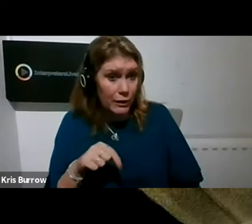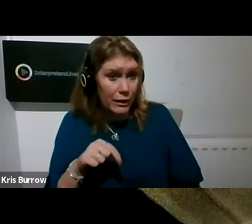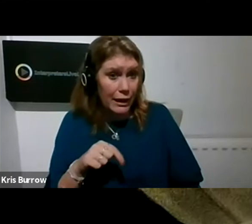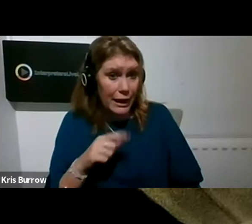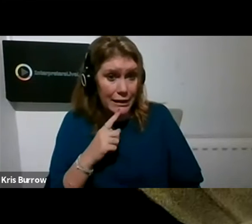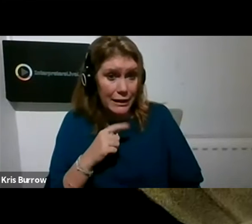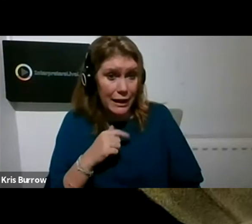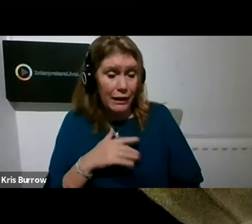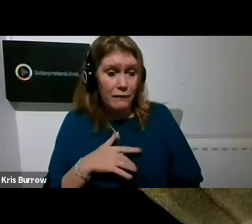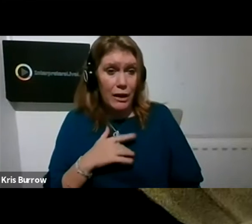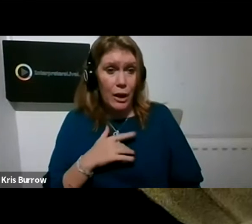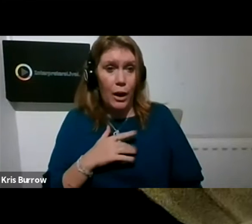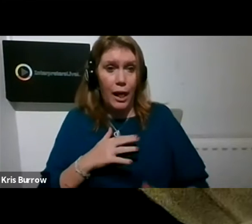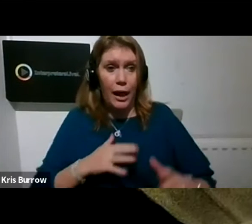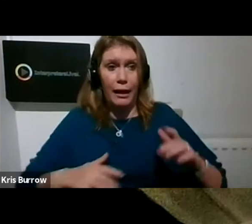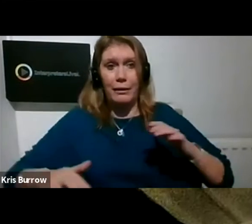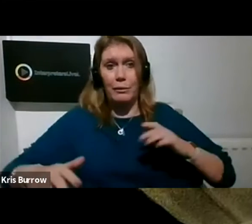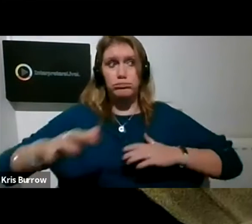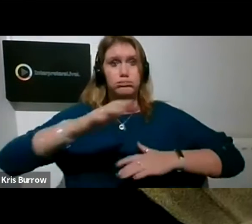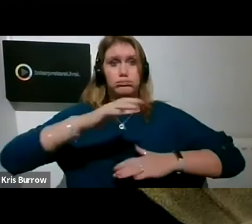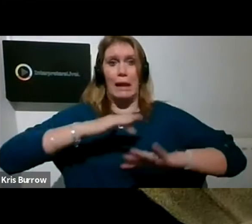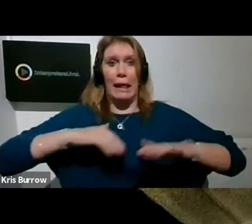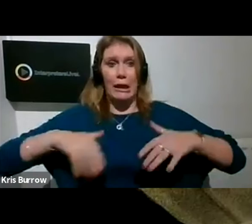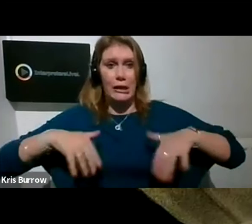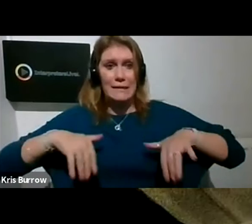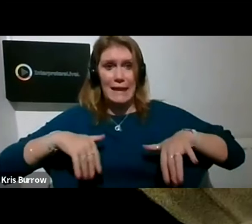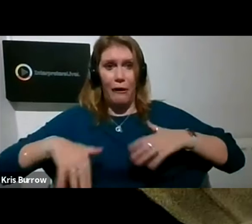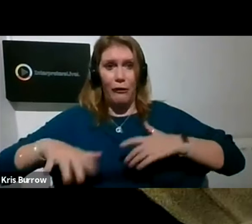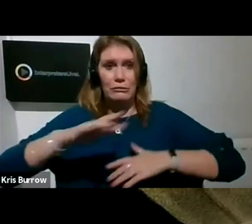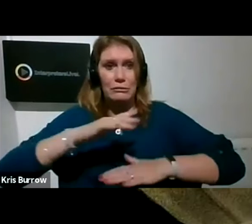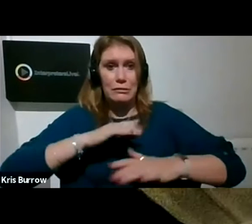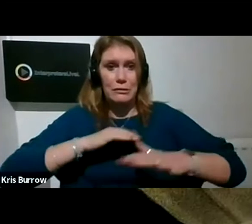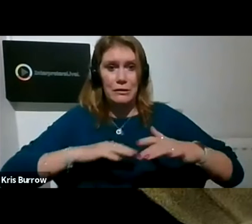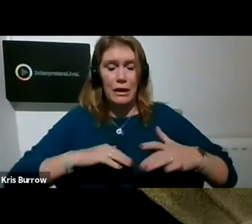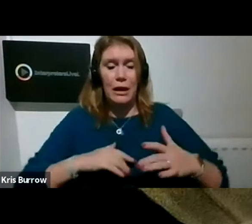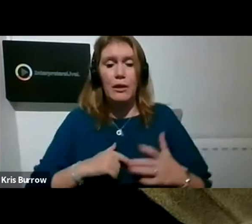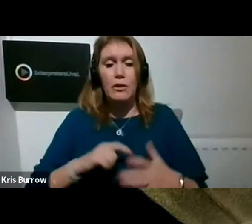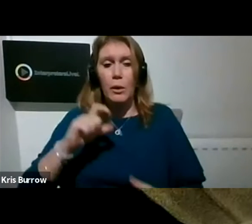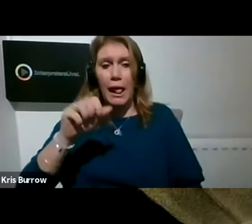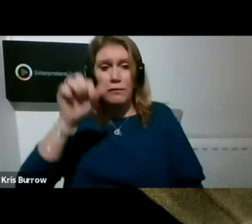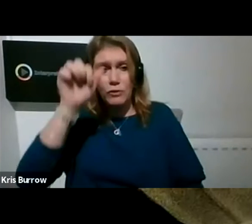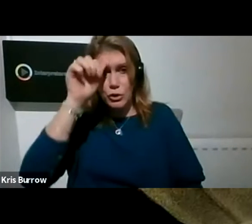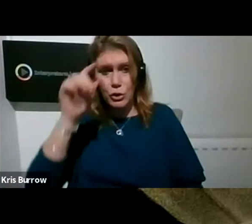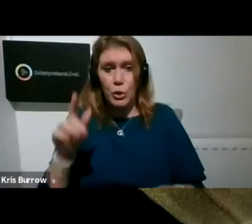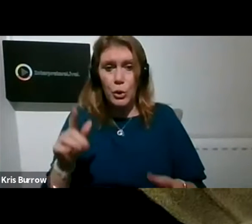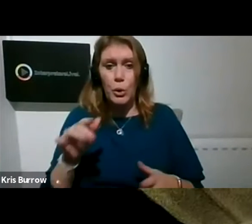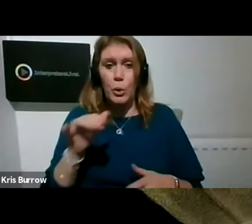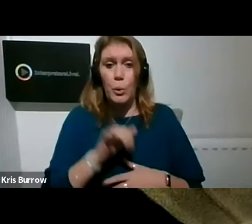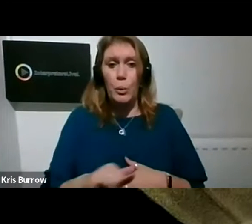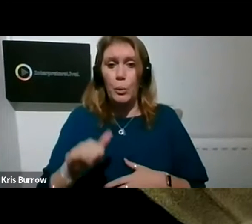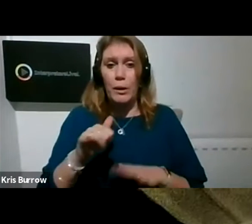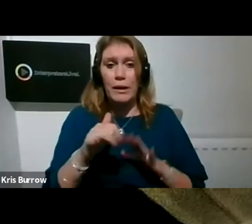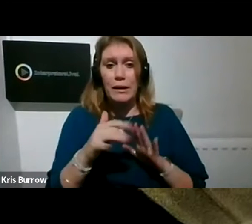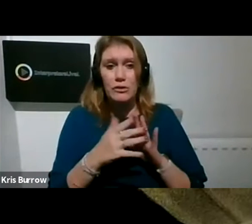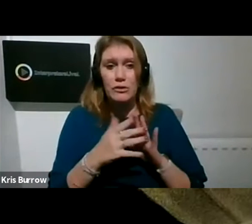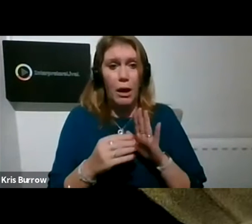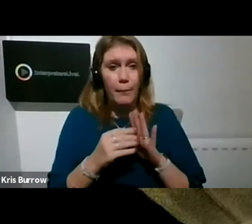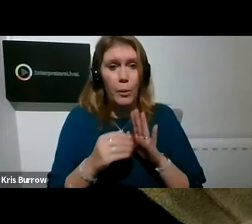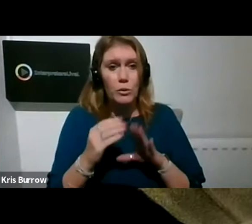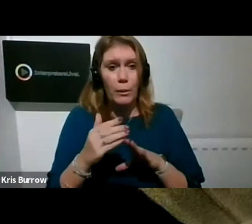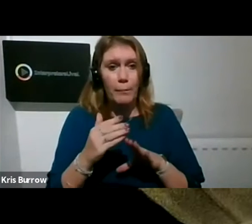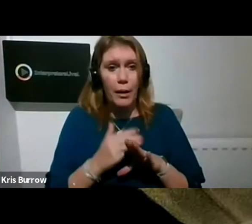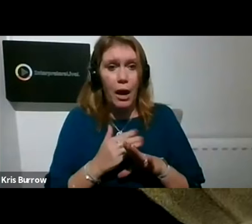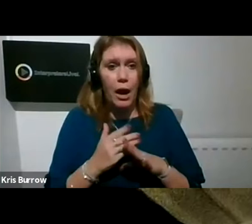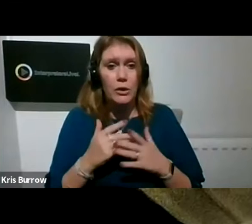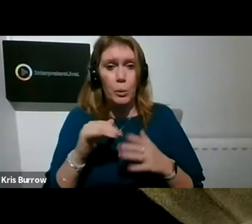séance. Sampler, and Clarence knew which samples were behind which buttons, and then he played the choruses